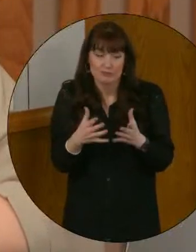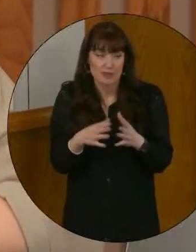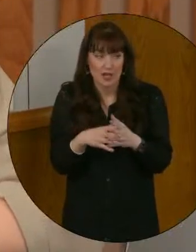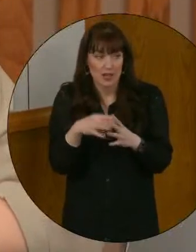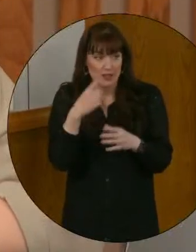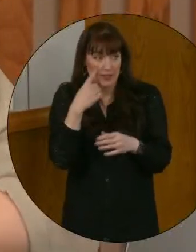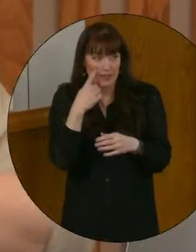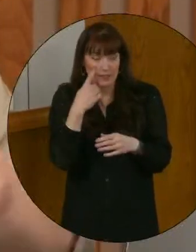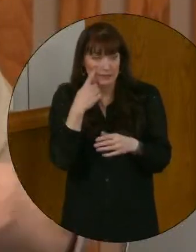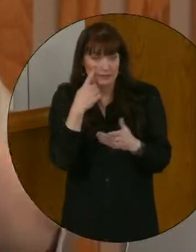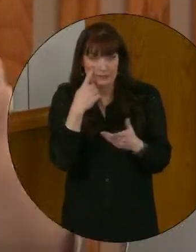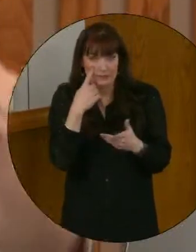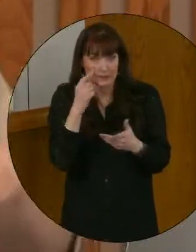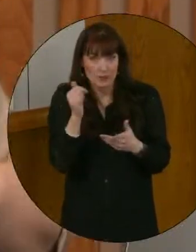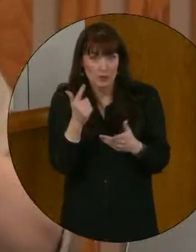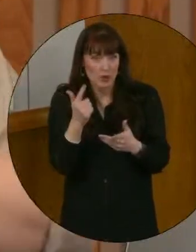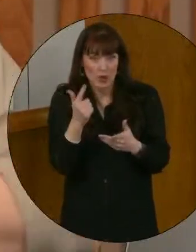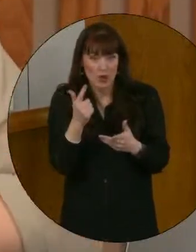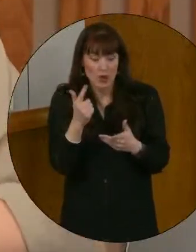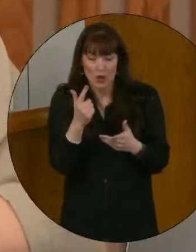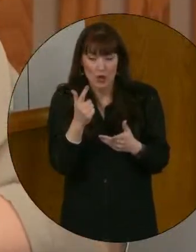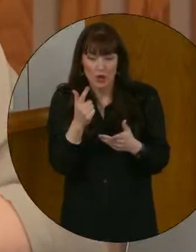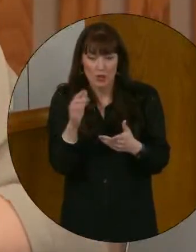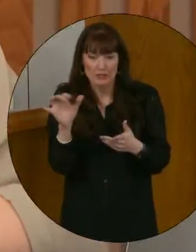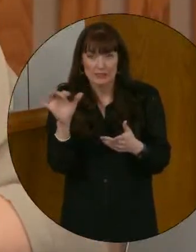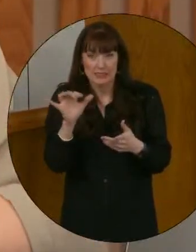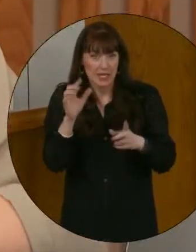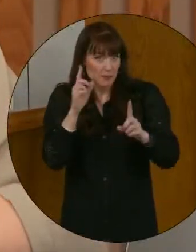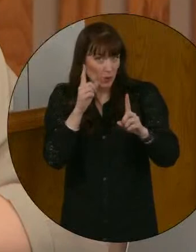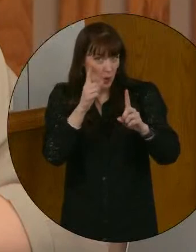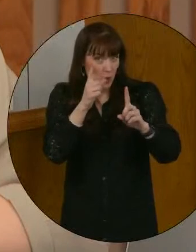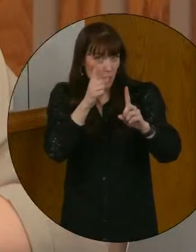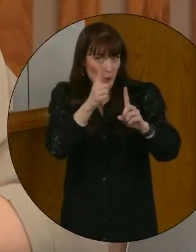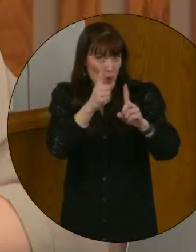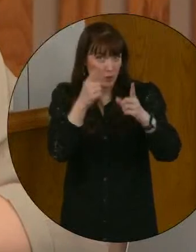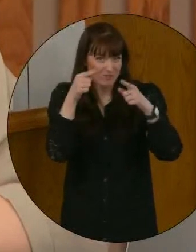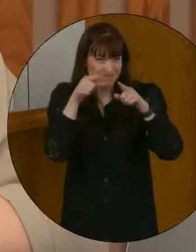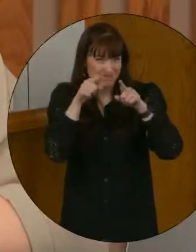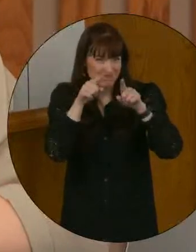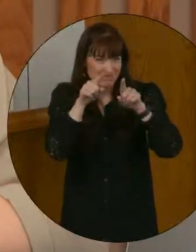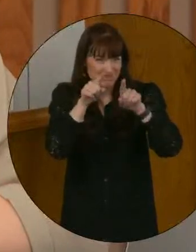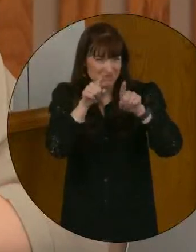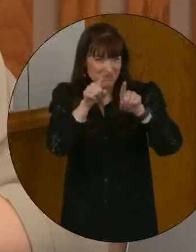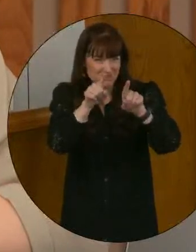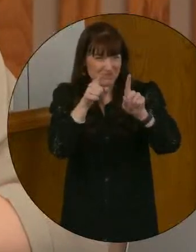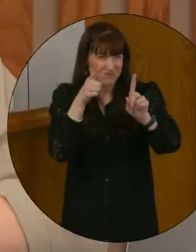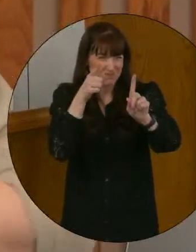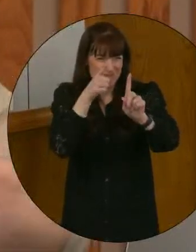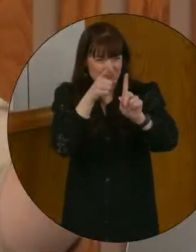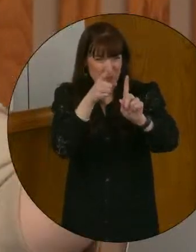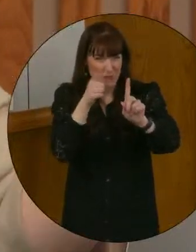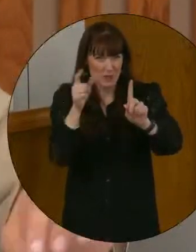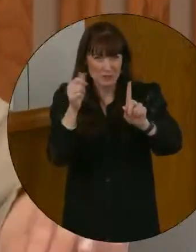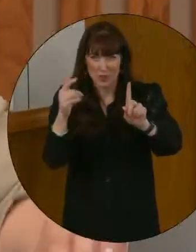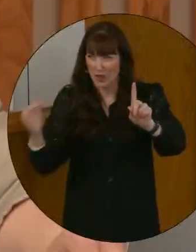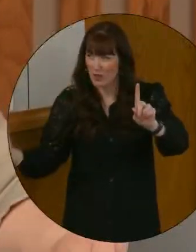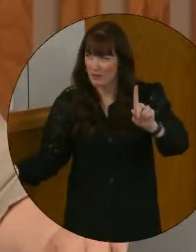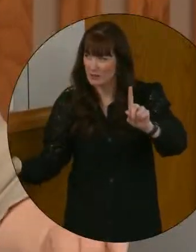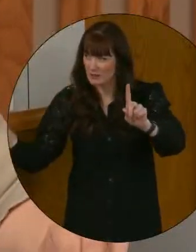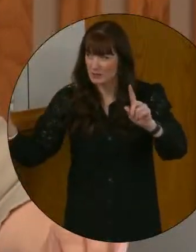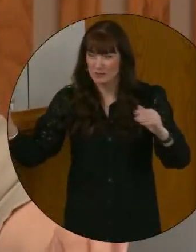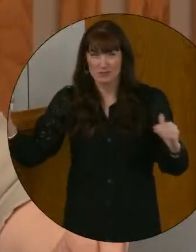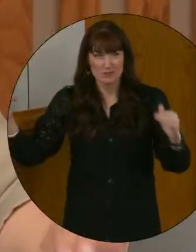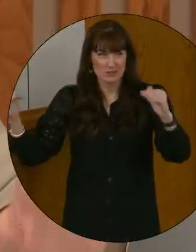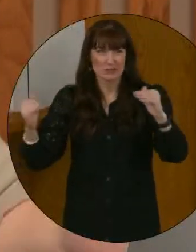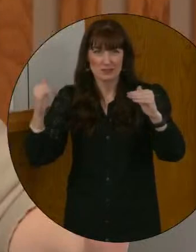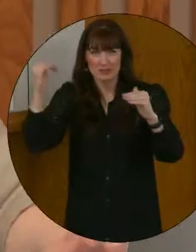all trying to row in the same direction, and it's going to take all of us to lift up the state of